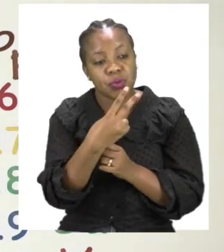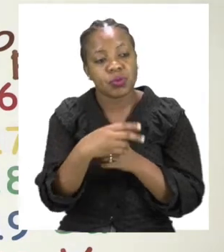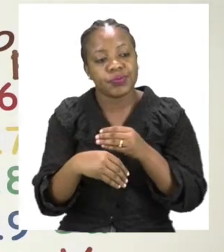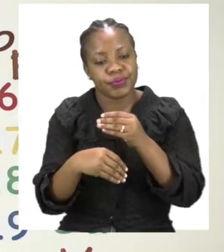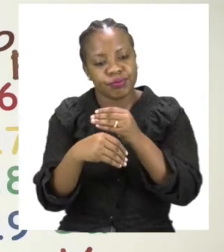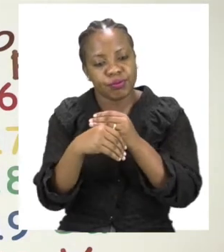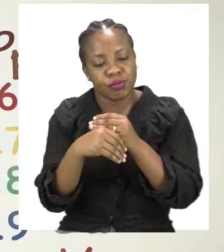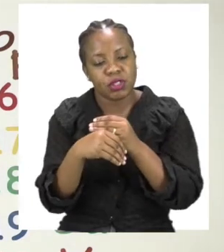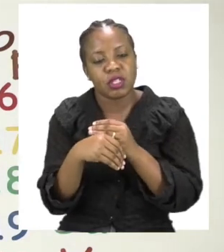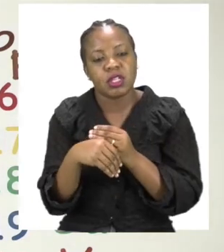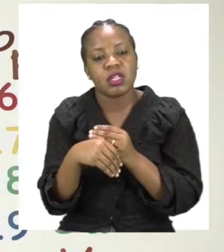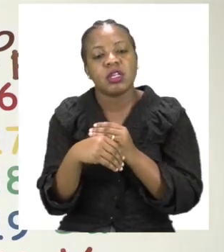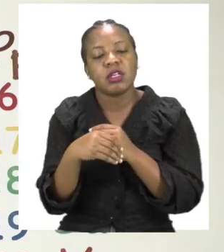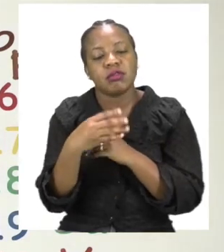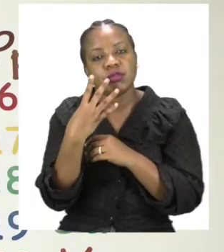6.